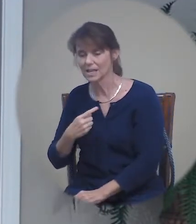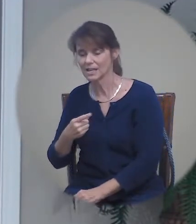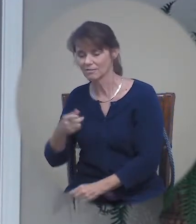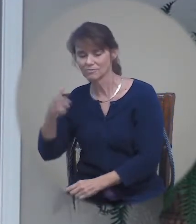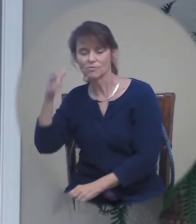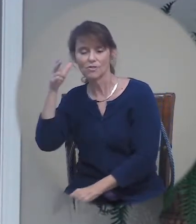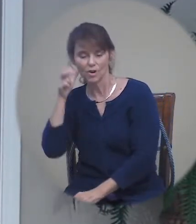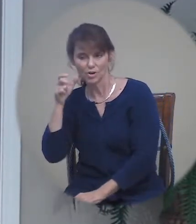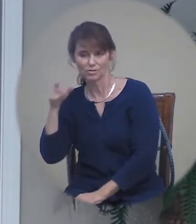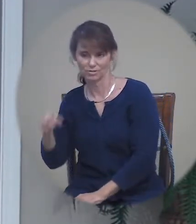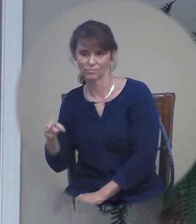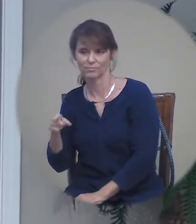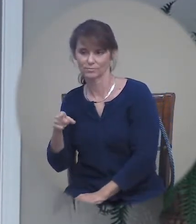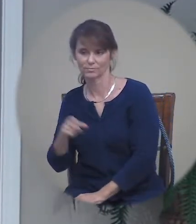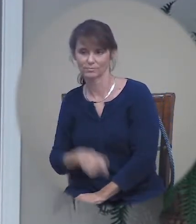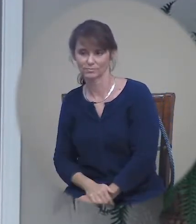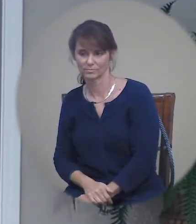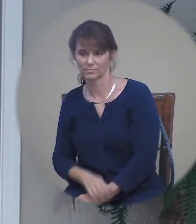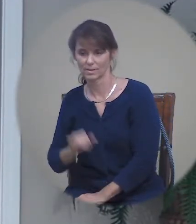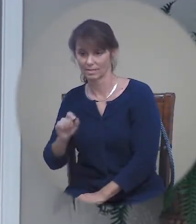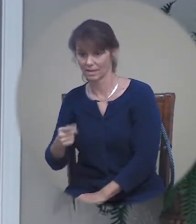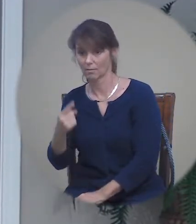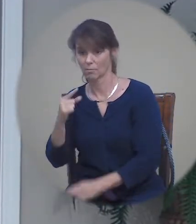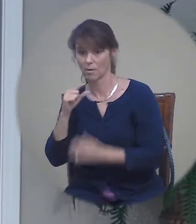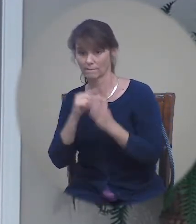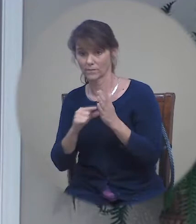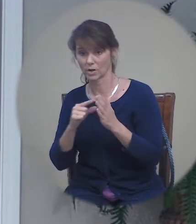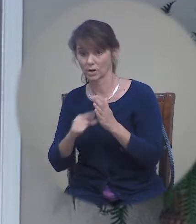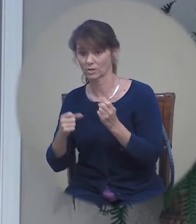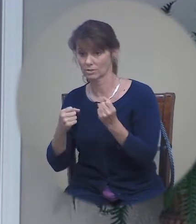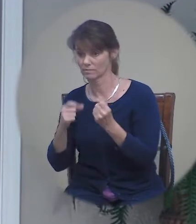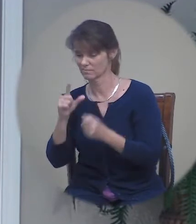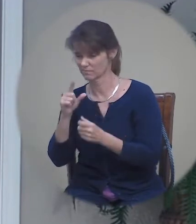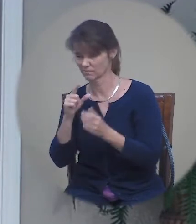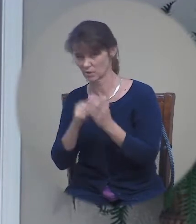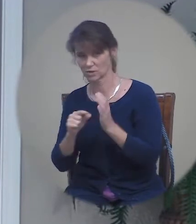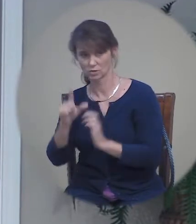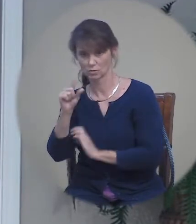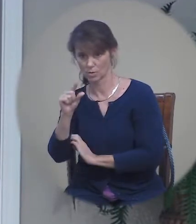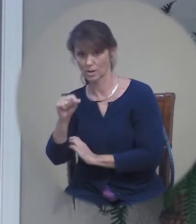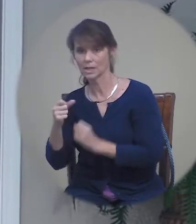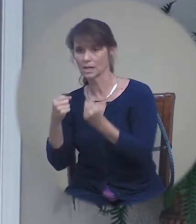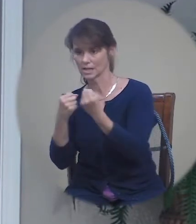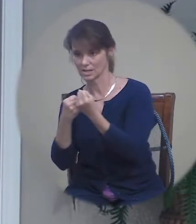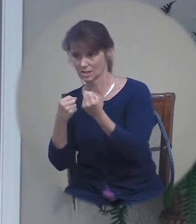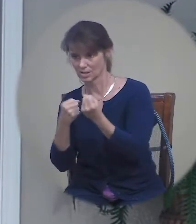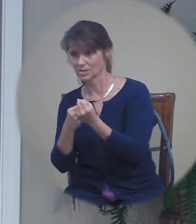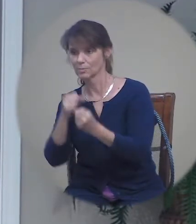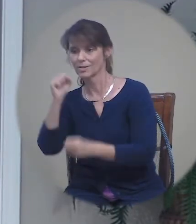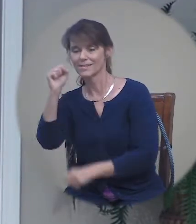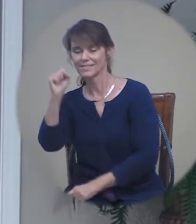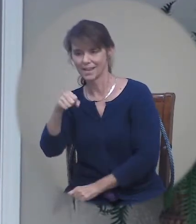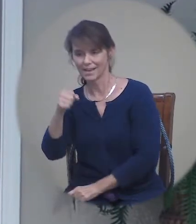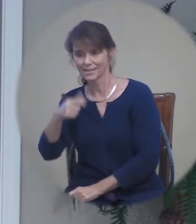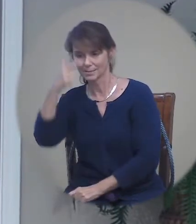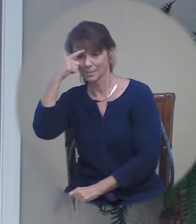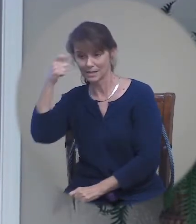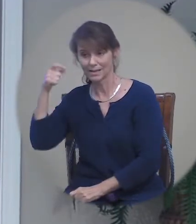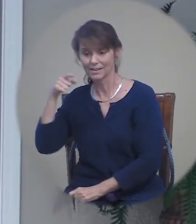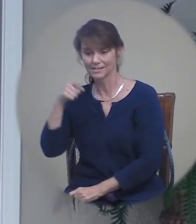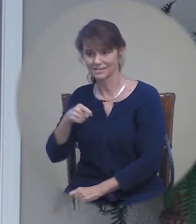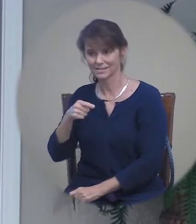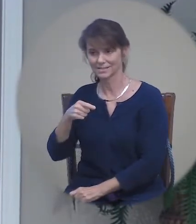that one verse, in verse 20, goes to support the idea that Matt had put forth. It was because of his